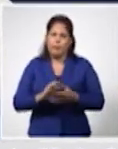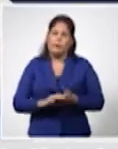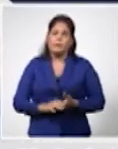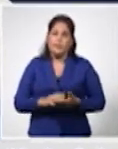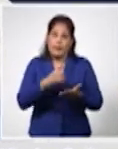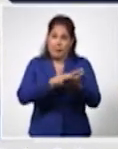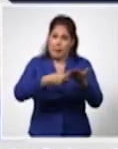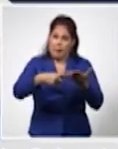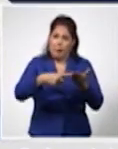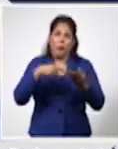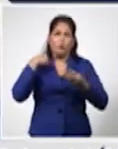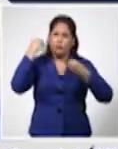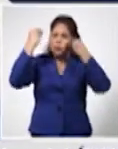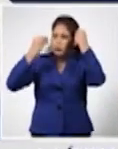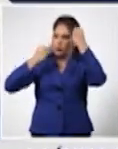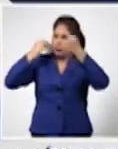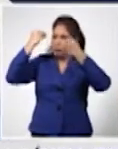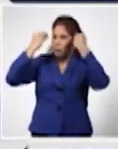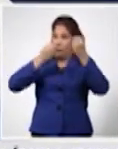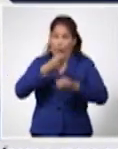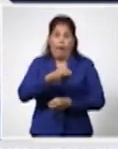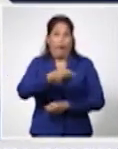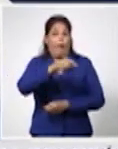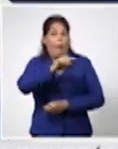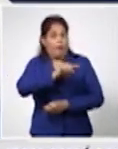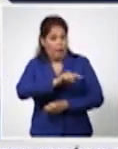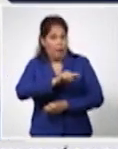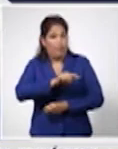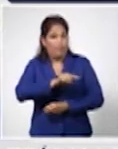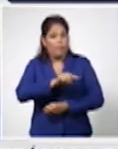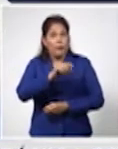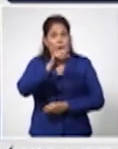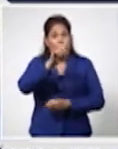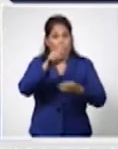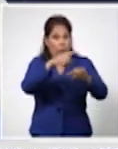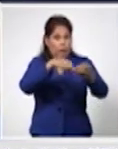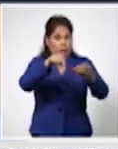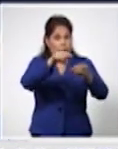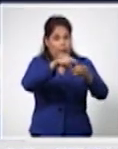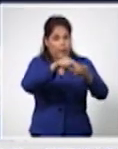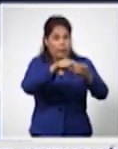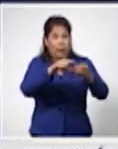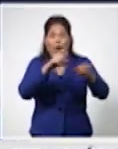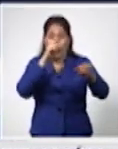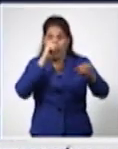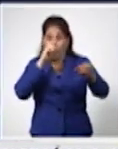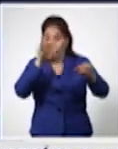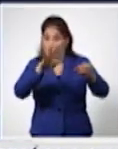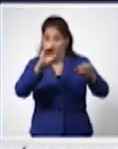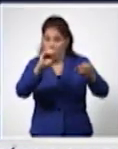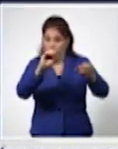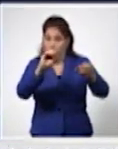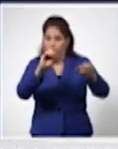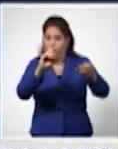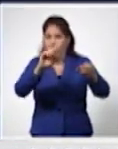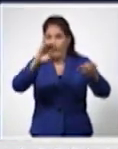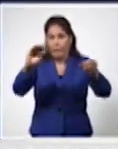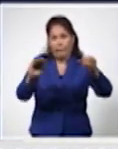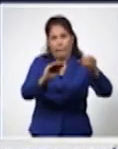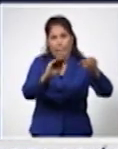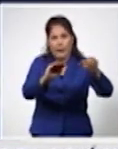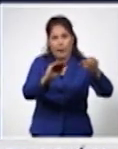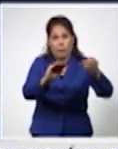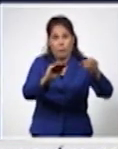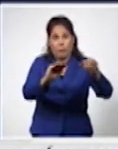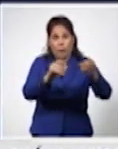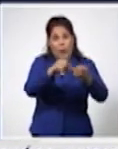54.2%, were asymptomatic at the time of testing. These cases account for